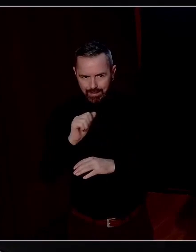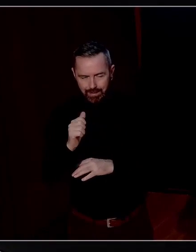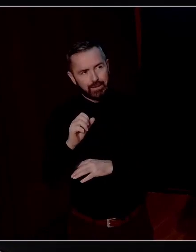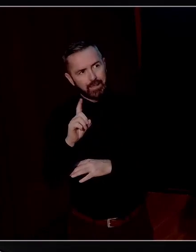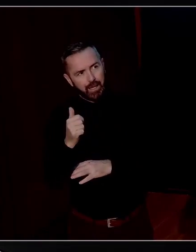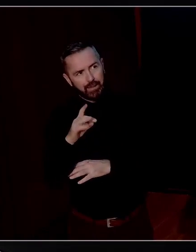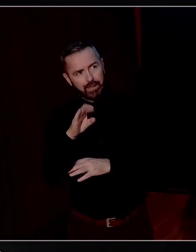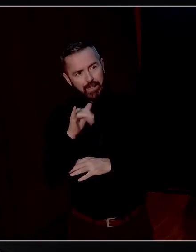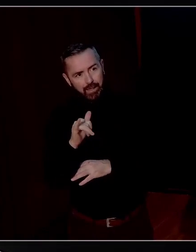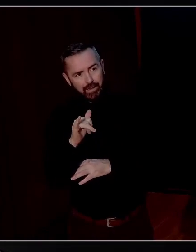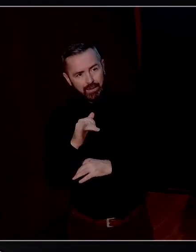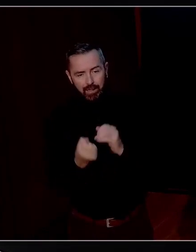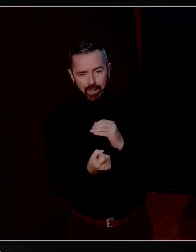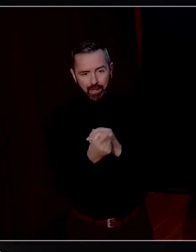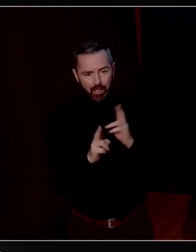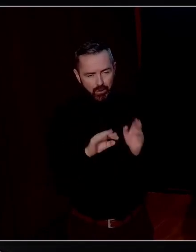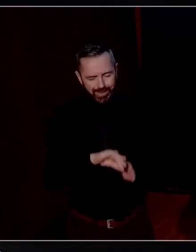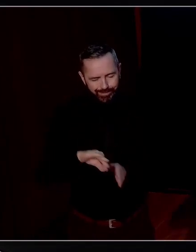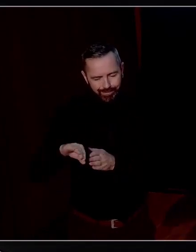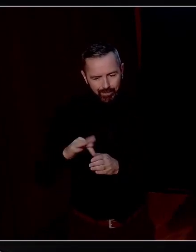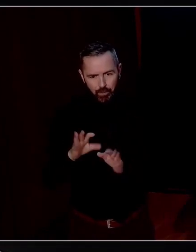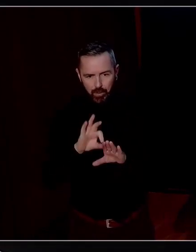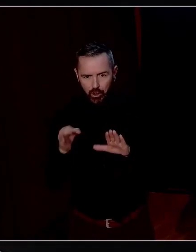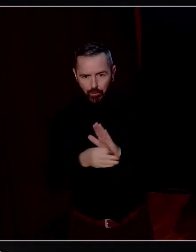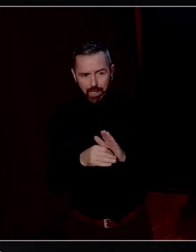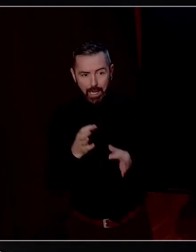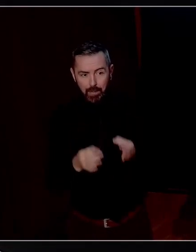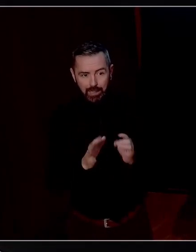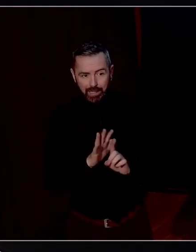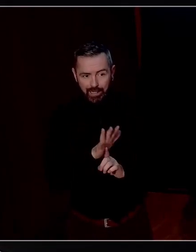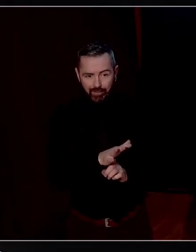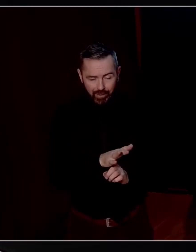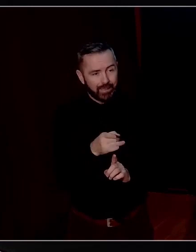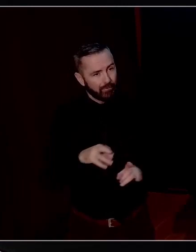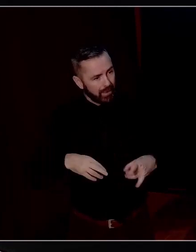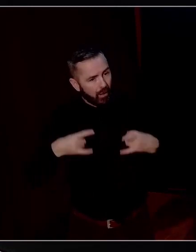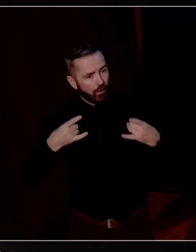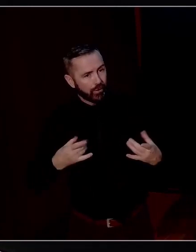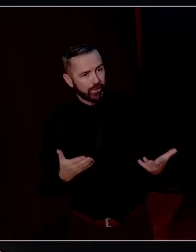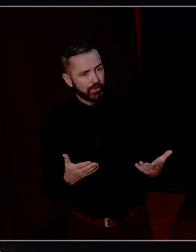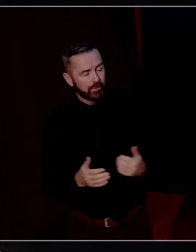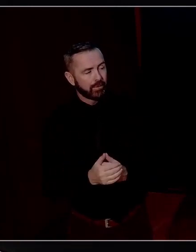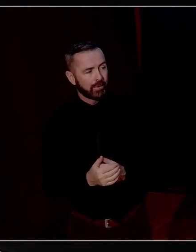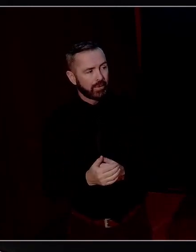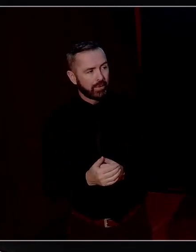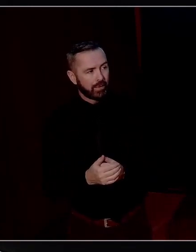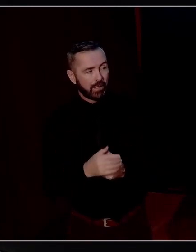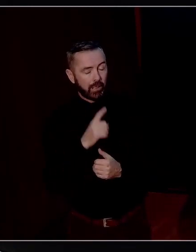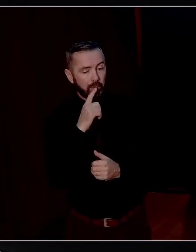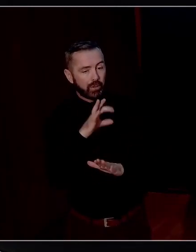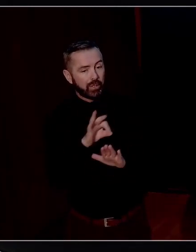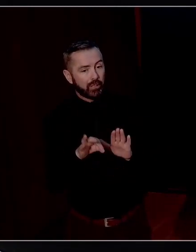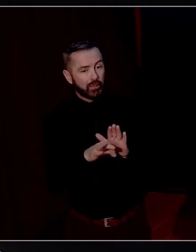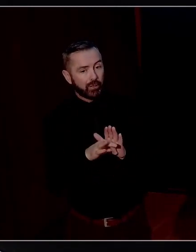be ring-fenced from government and political interference has been honoured. That is not to say the government has